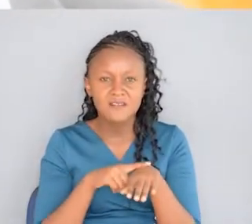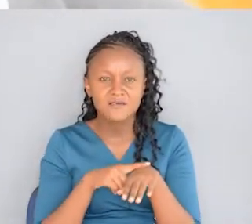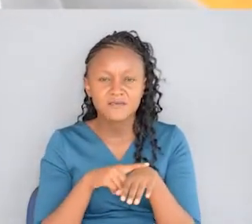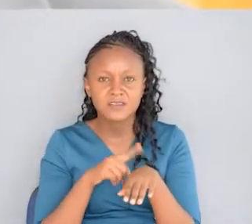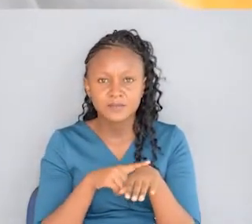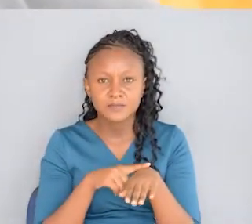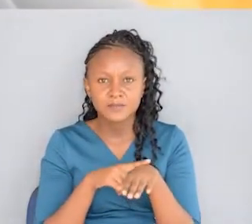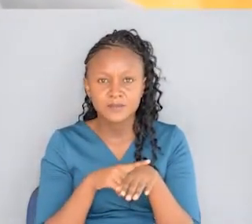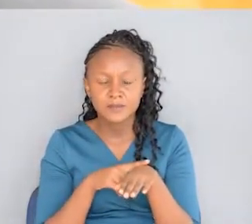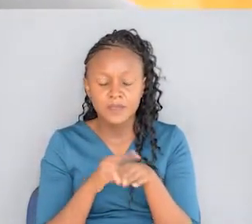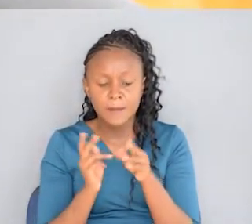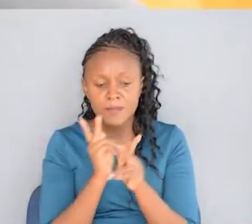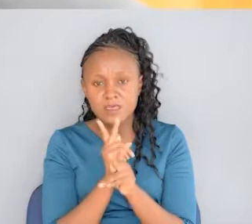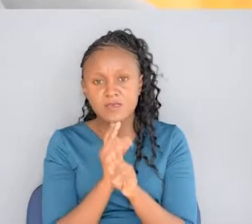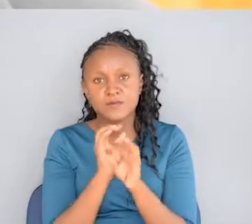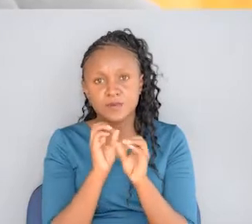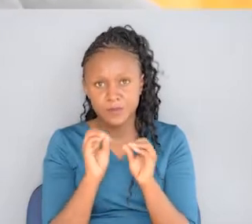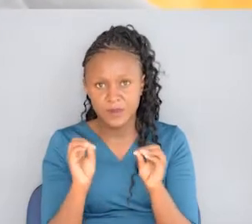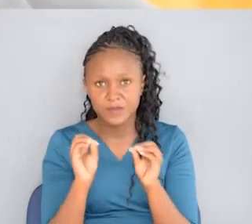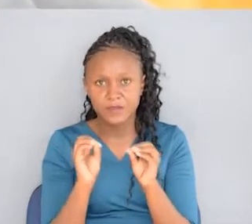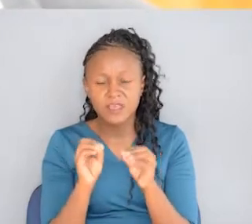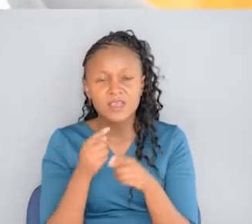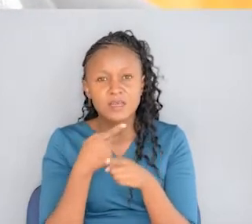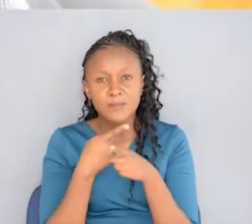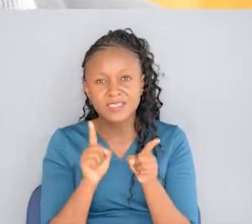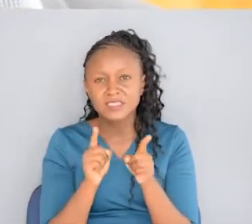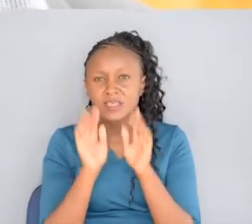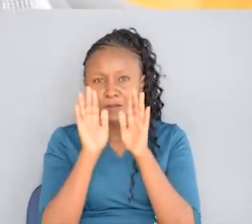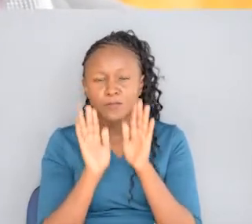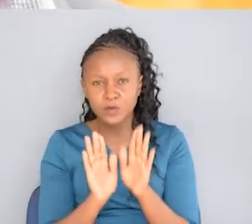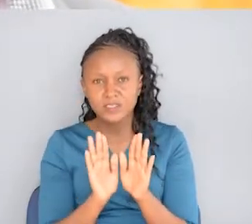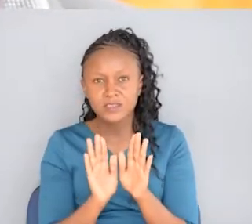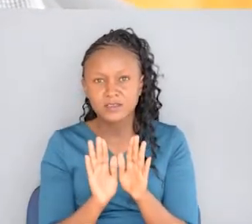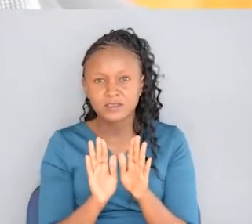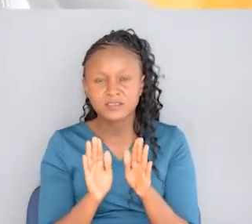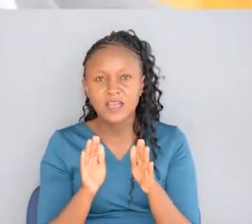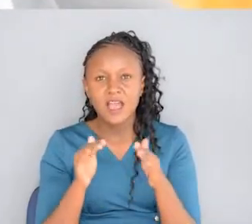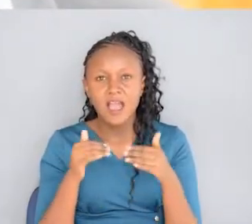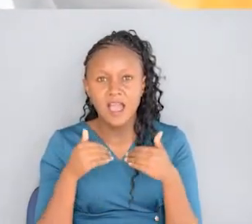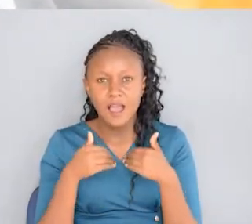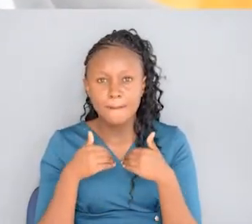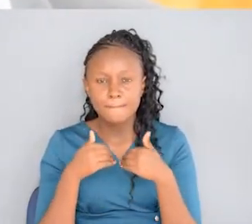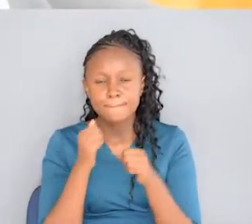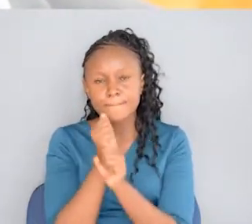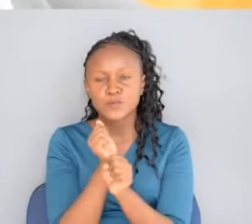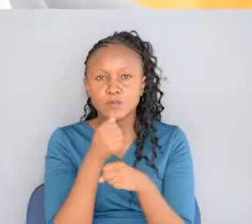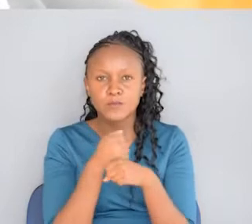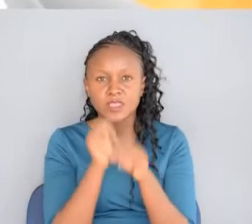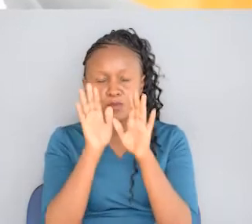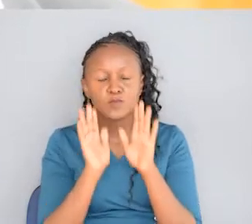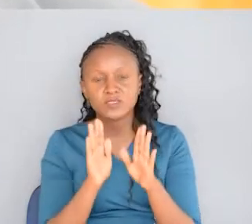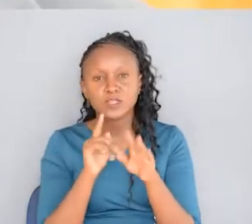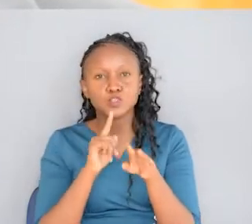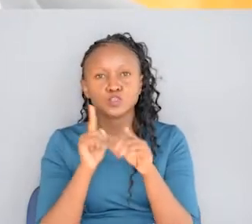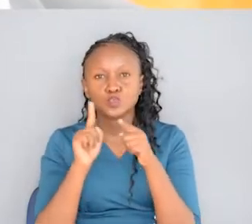earnestly together. And it's important that we make priority to praying, even though as we are